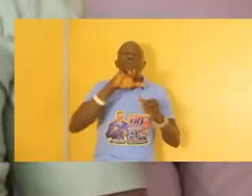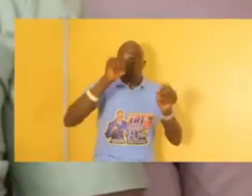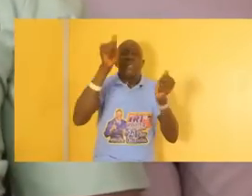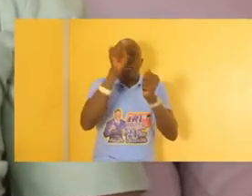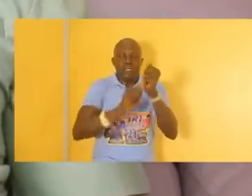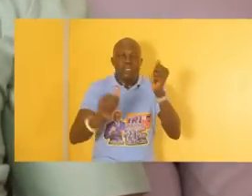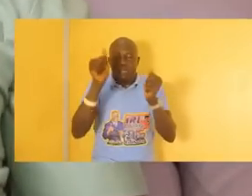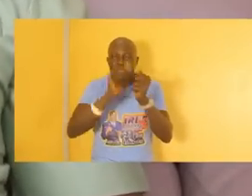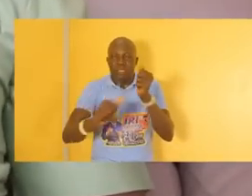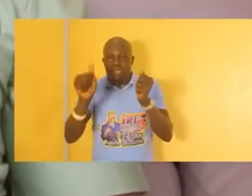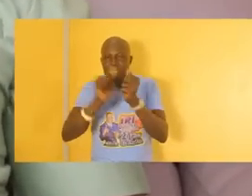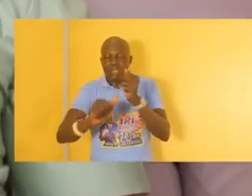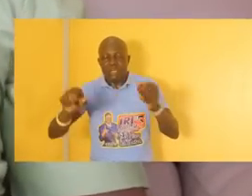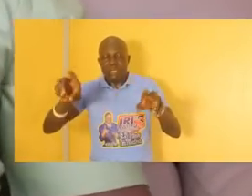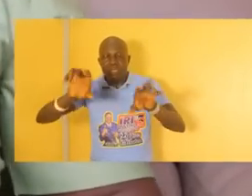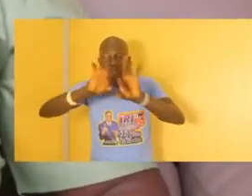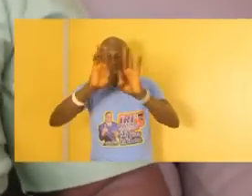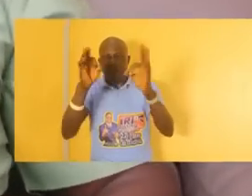women,